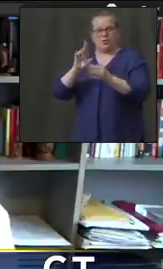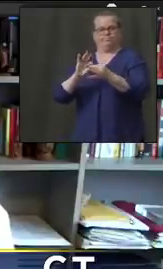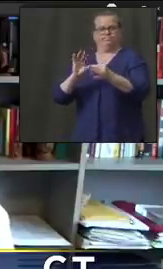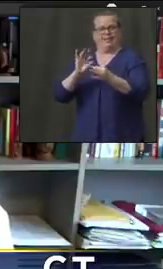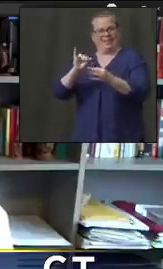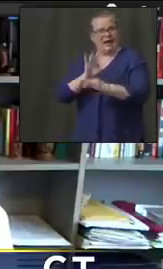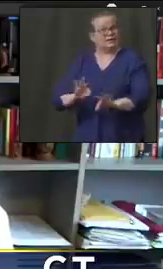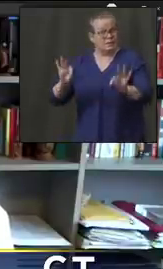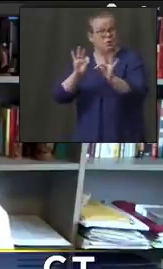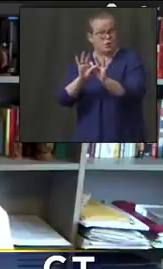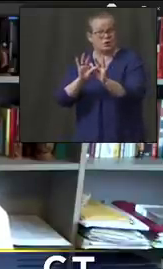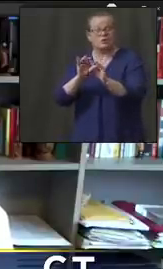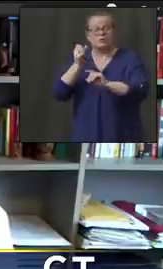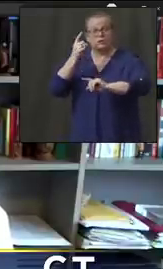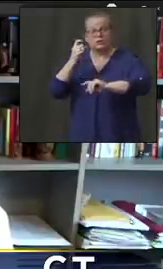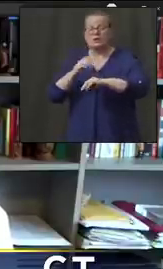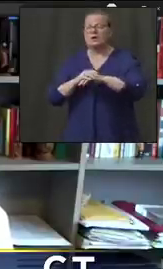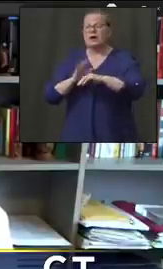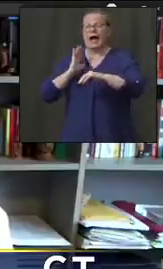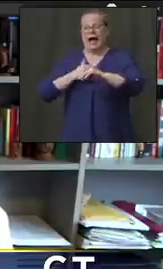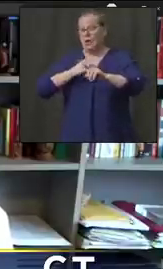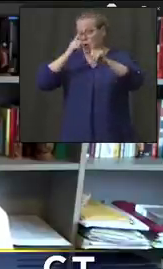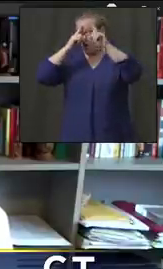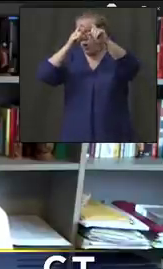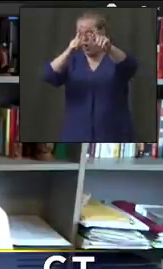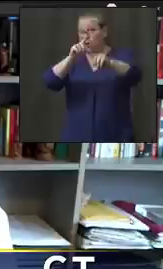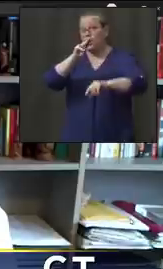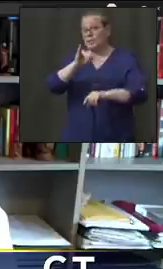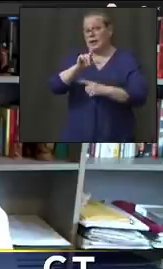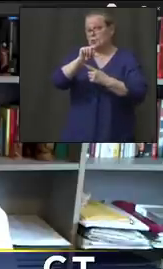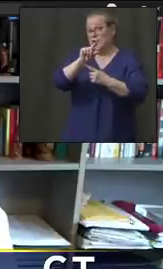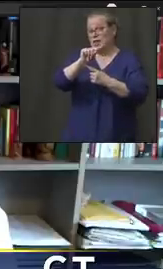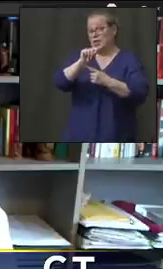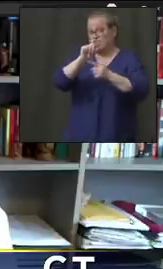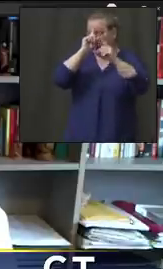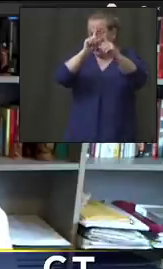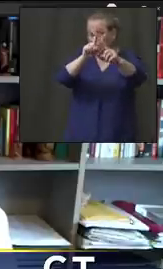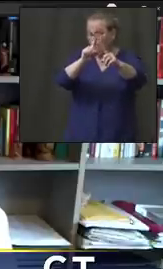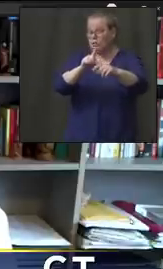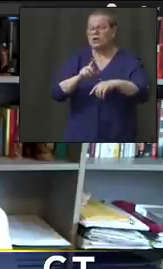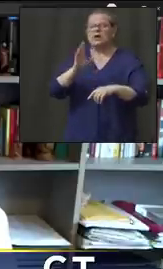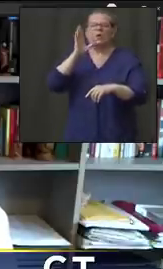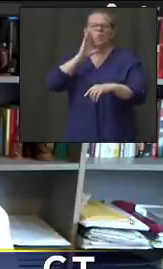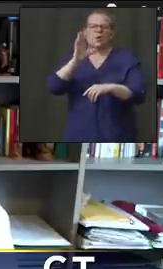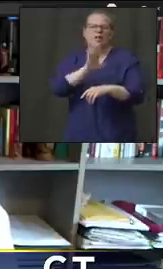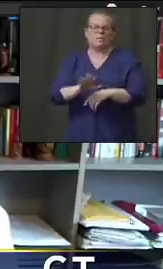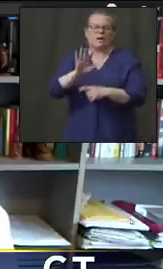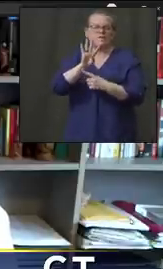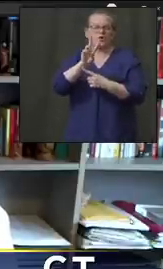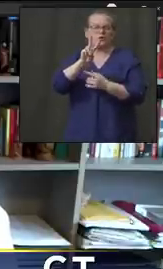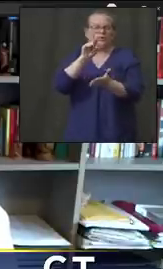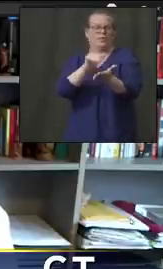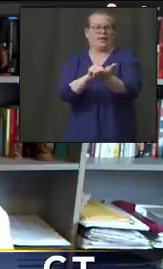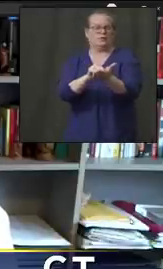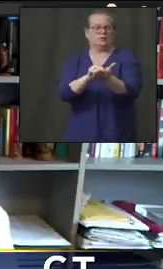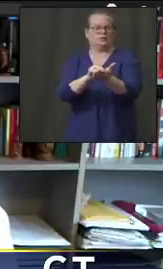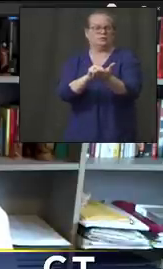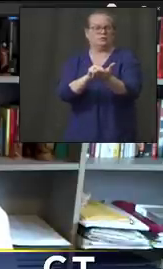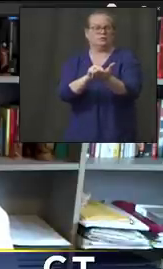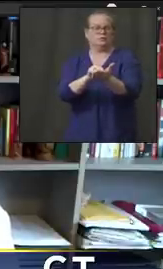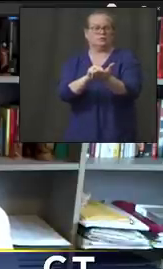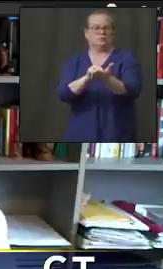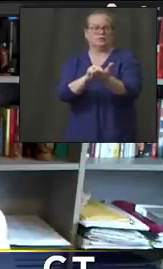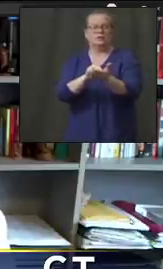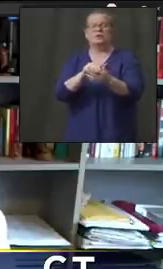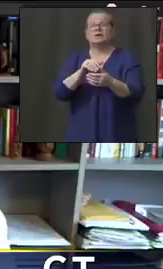we're really shooting by May 20th to have about 42,000 tests per week. So that's roughly about 6,000 tests per